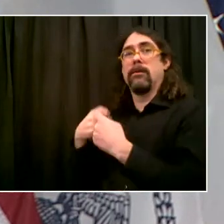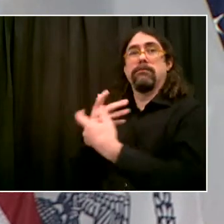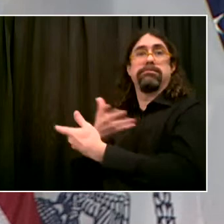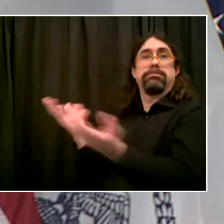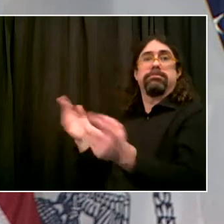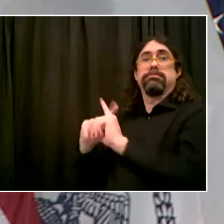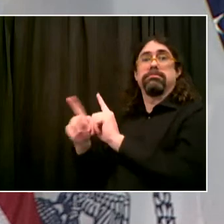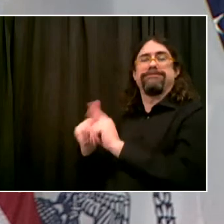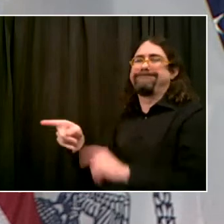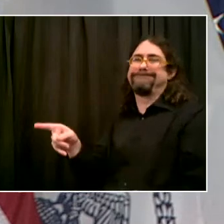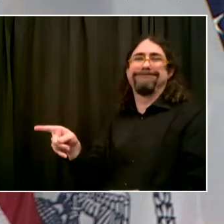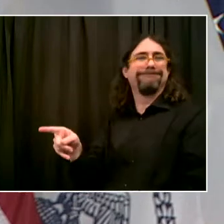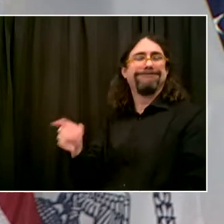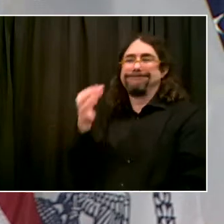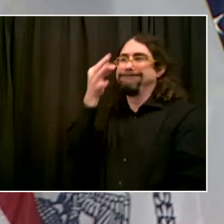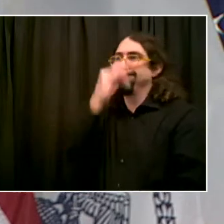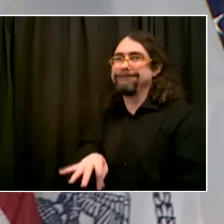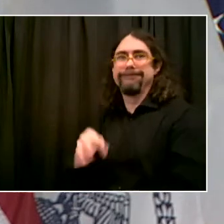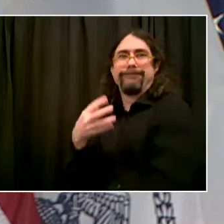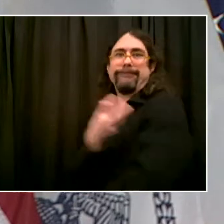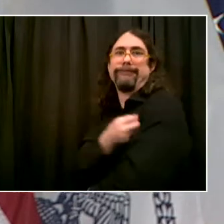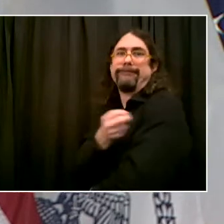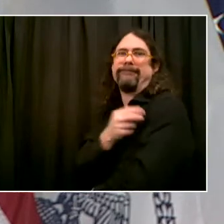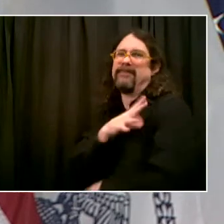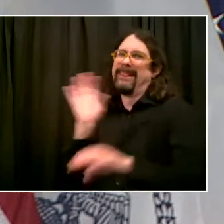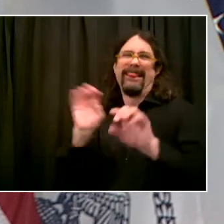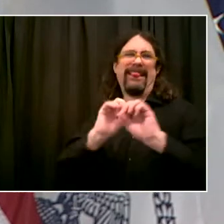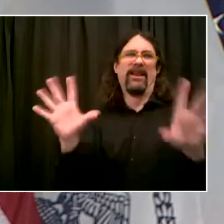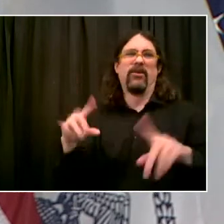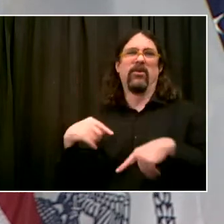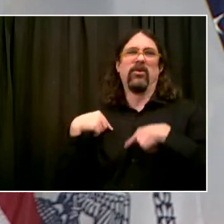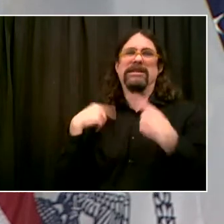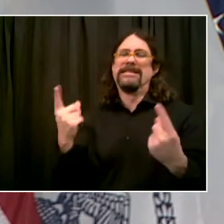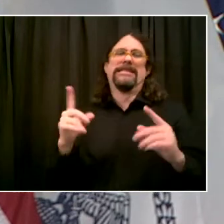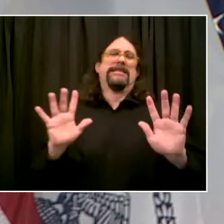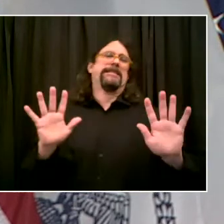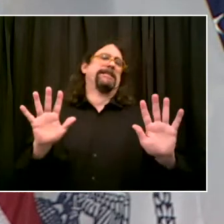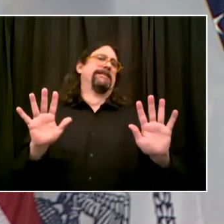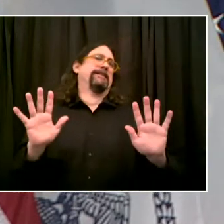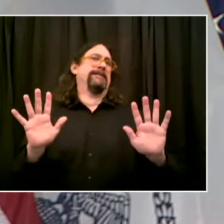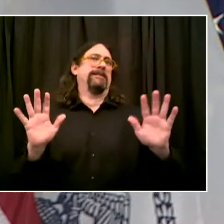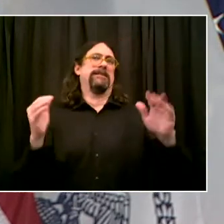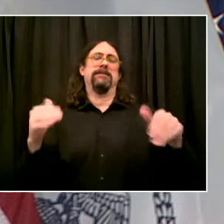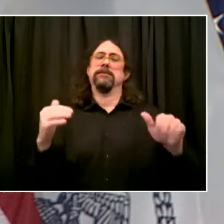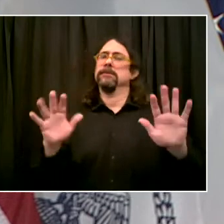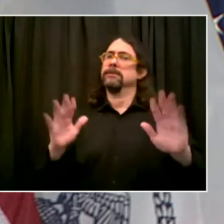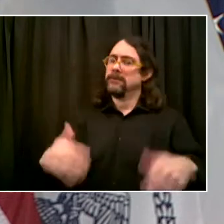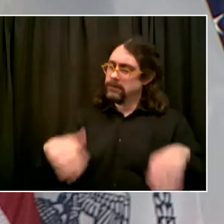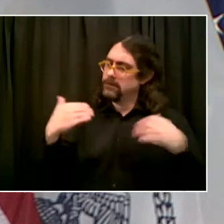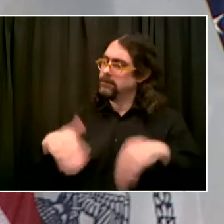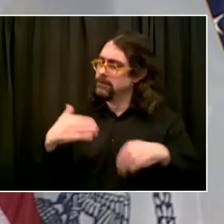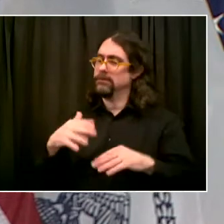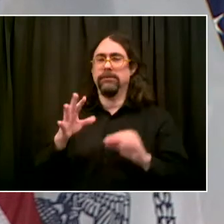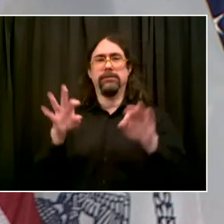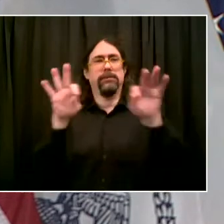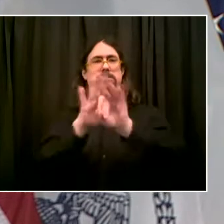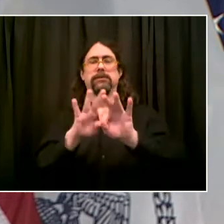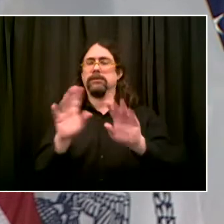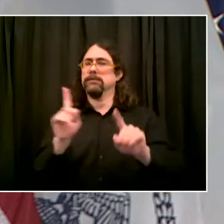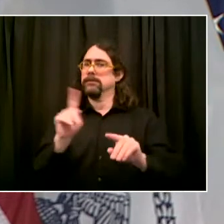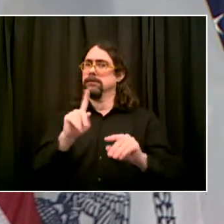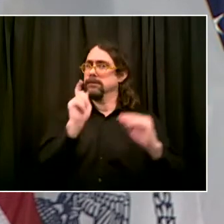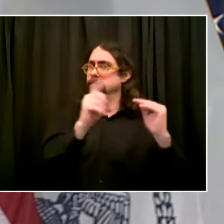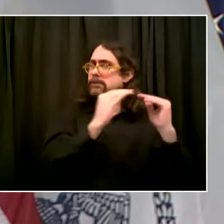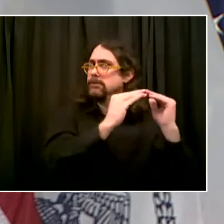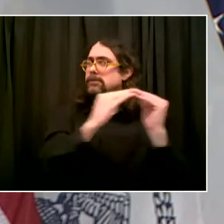that level. And then ultimately we'll be looking site by site at what we're getting for each location. But this takes a lot of effort, and